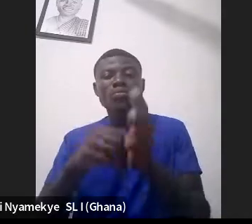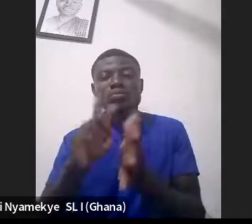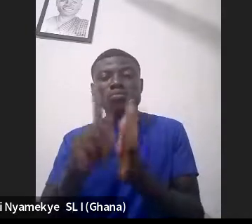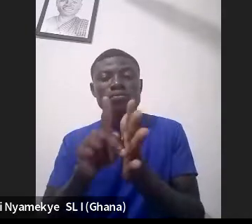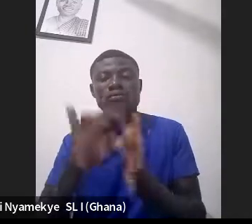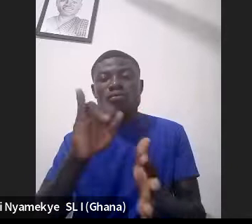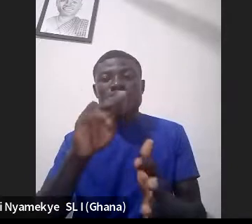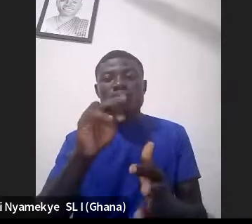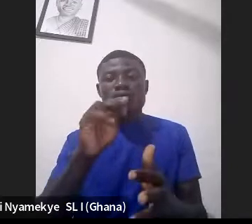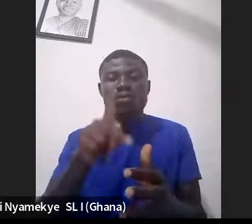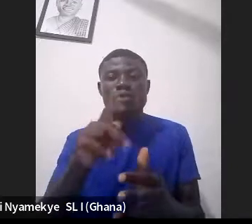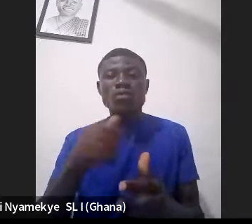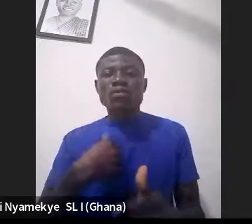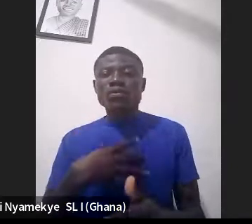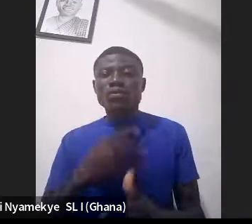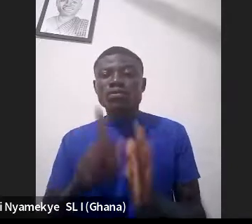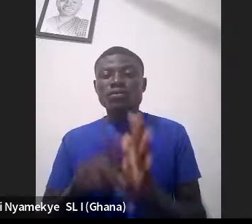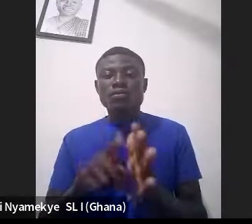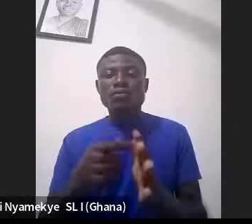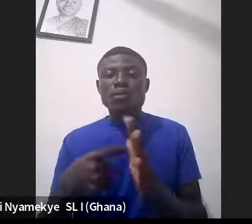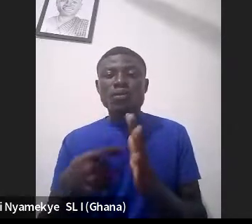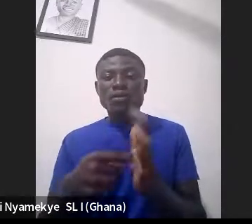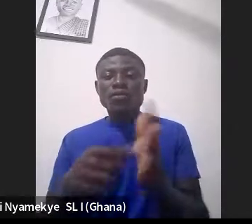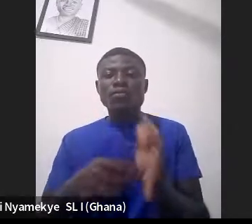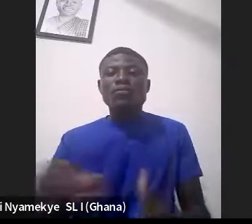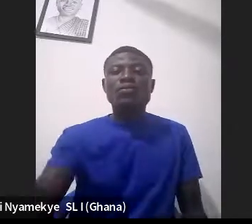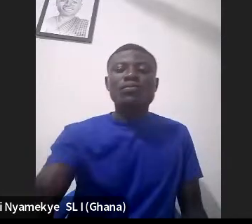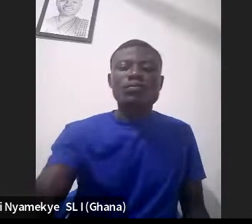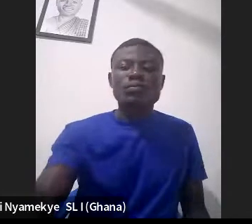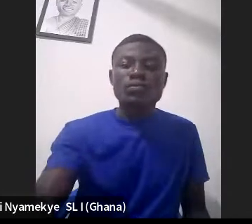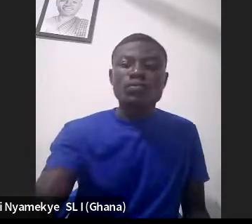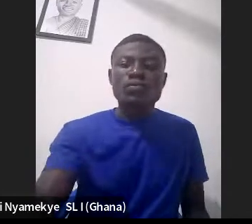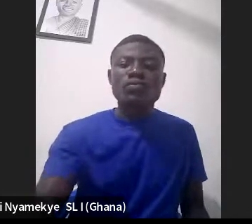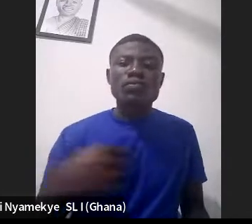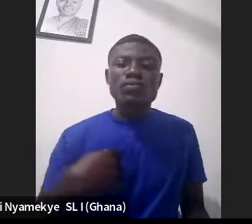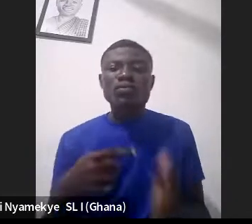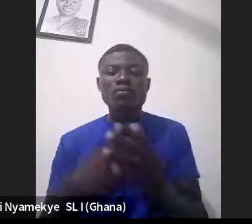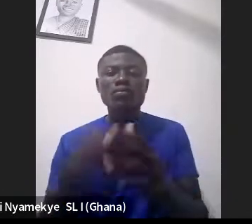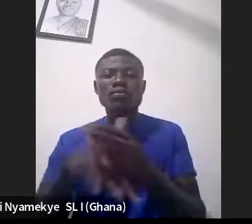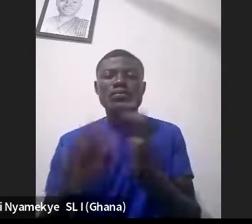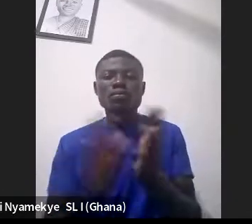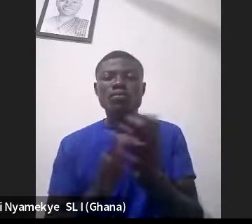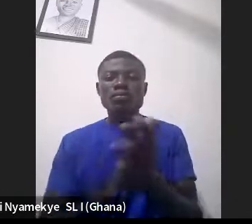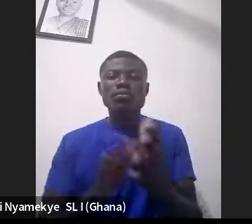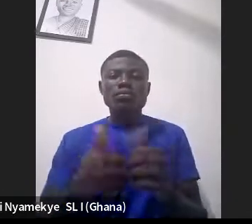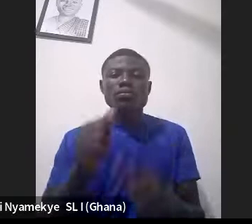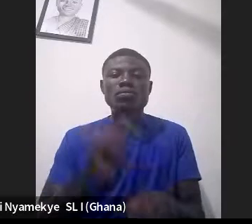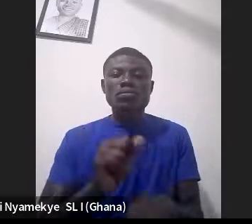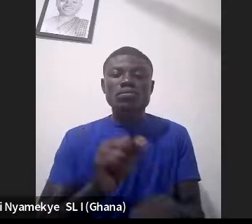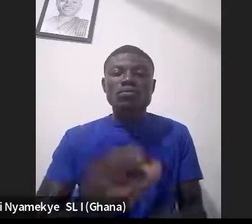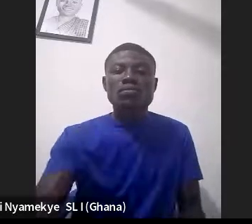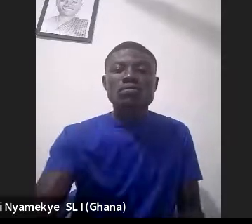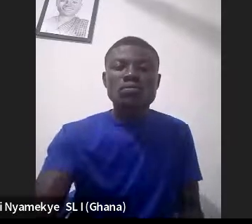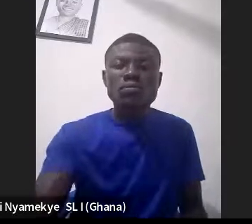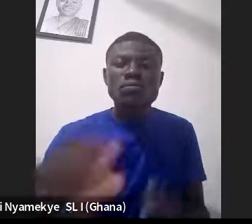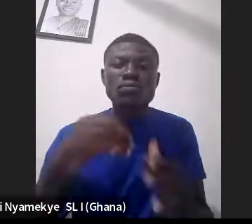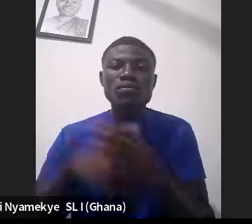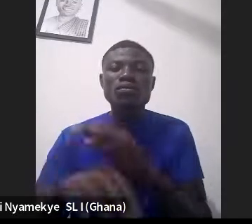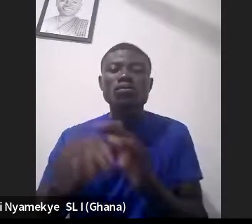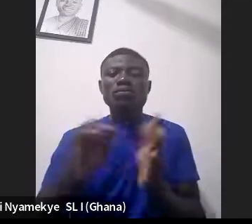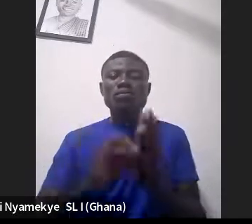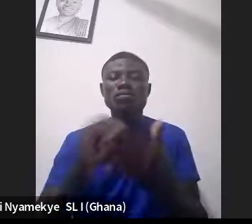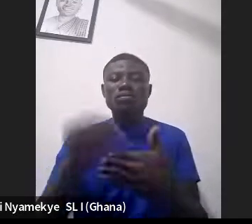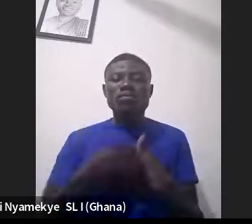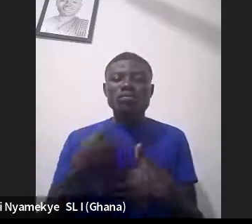I love that video. I've even shown it at my school. We've done some dyslexia awareness in October, and we showed it